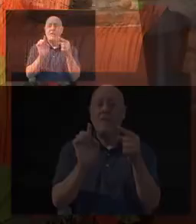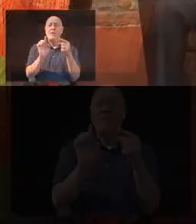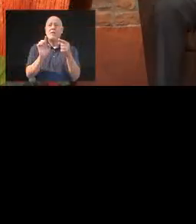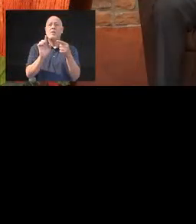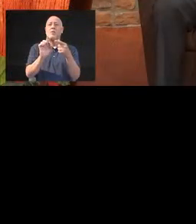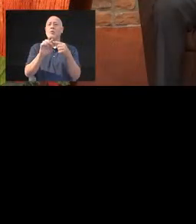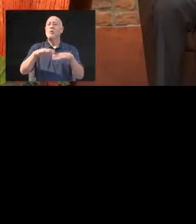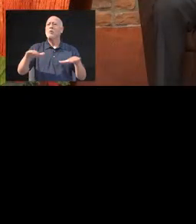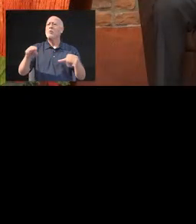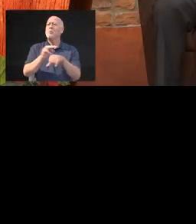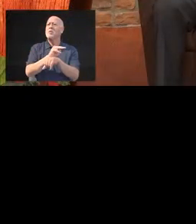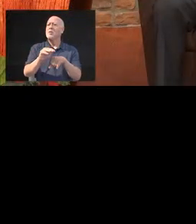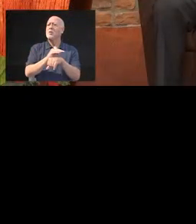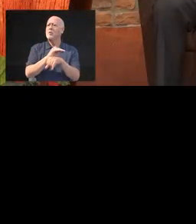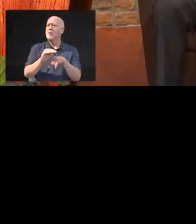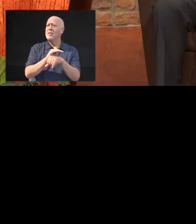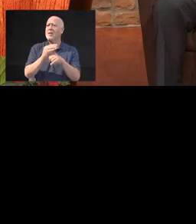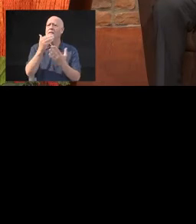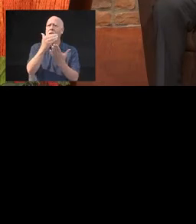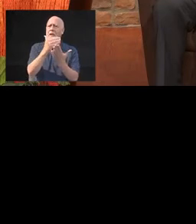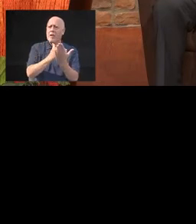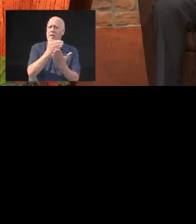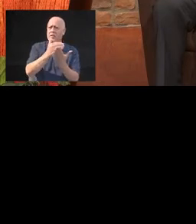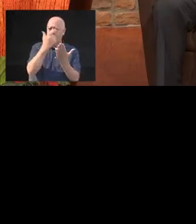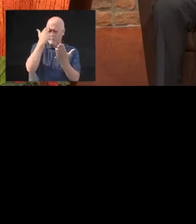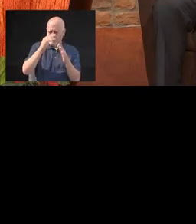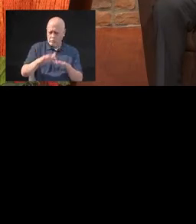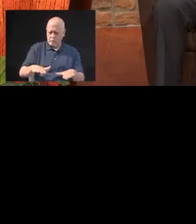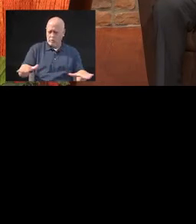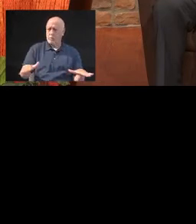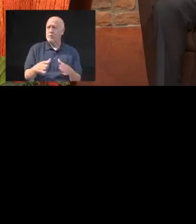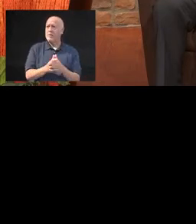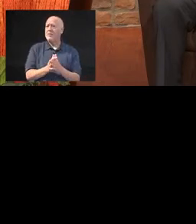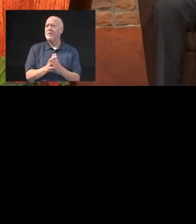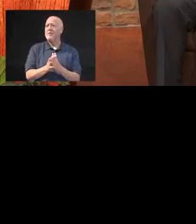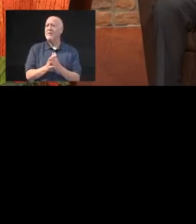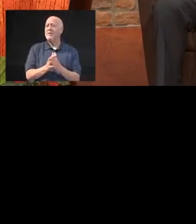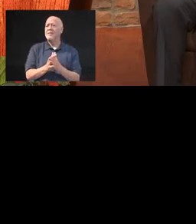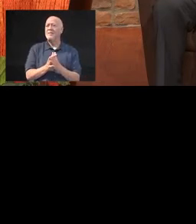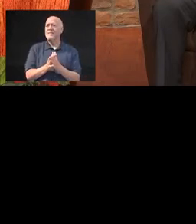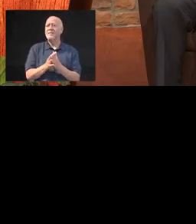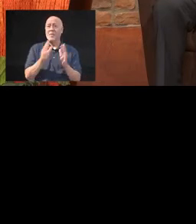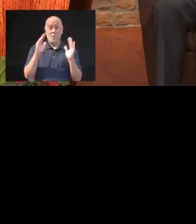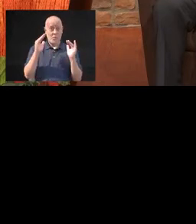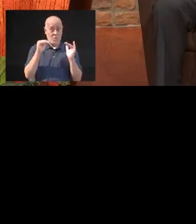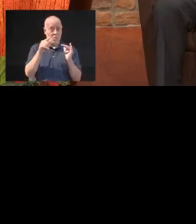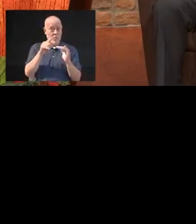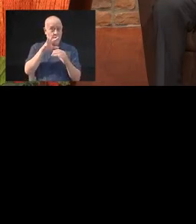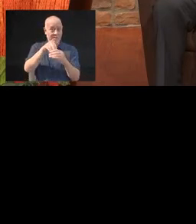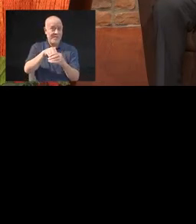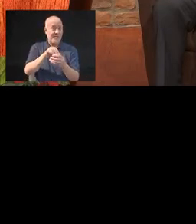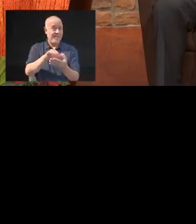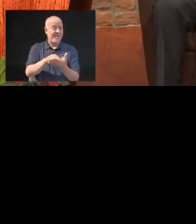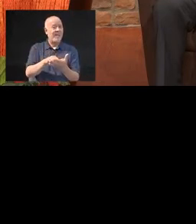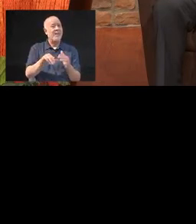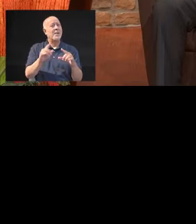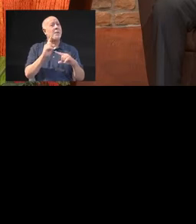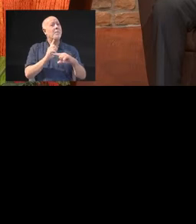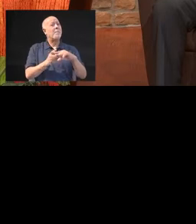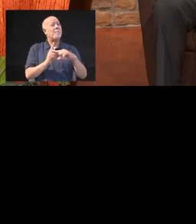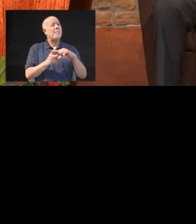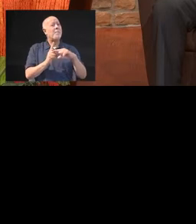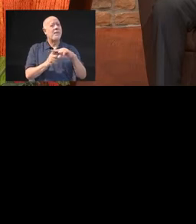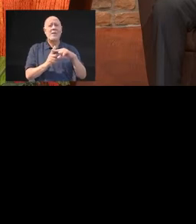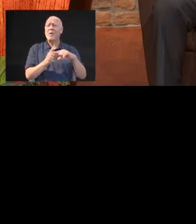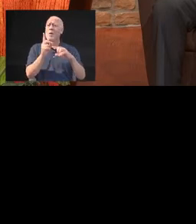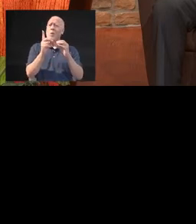Nation provides each week a lesson for preschoolers and for our grade school children, and we hope that you'll participate in that. Also, take a